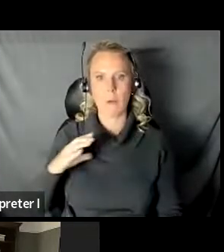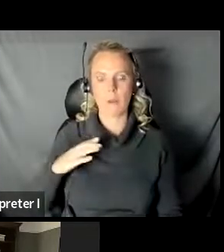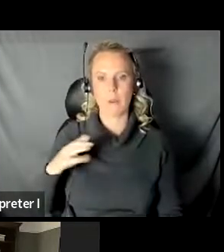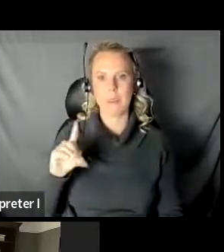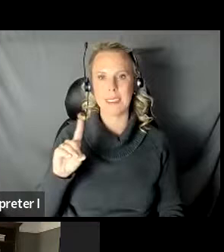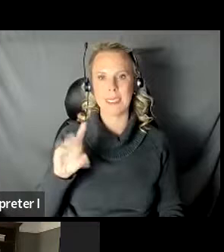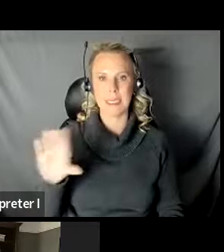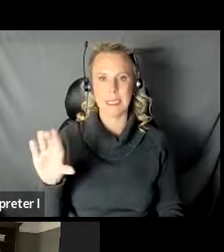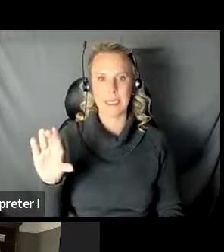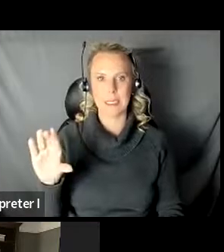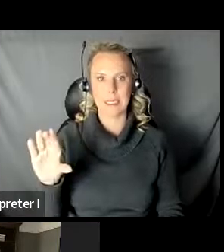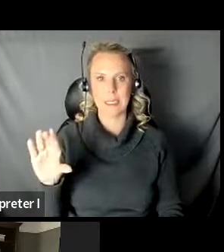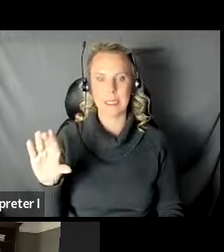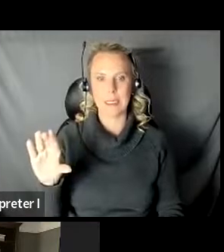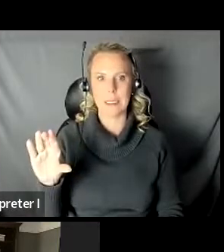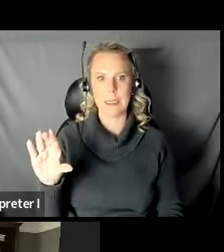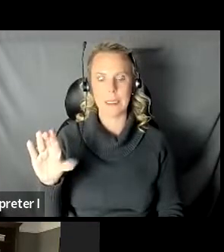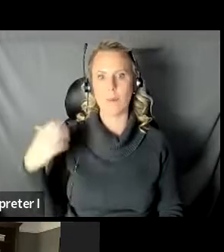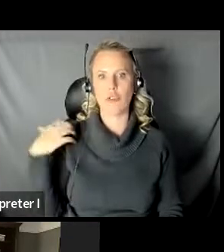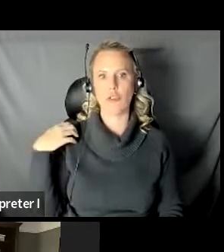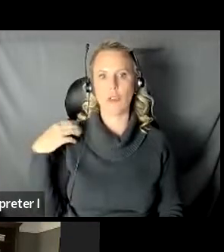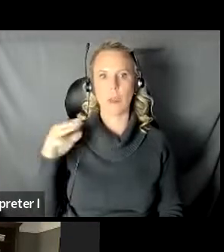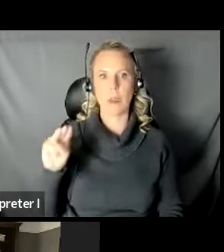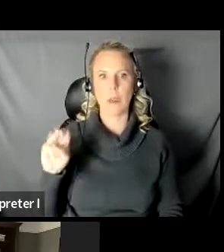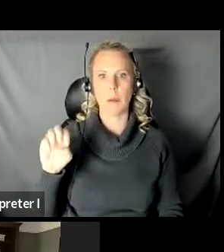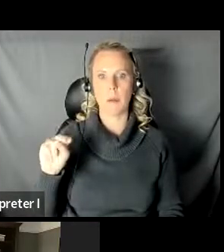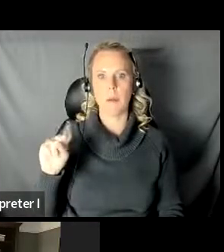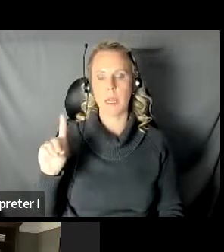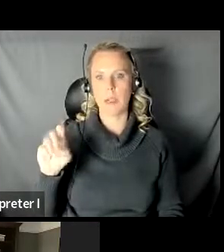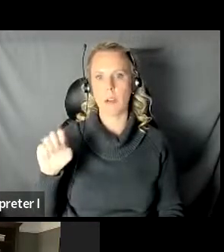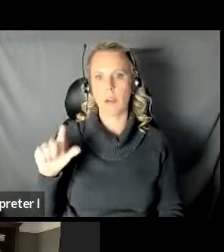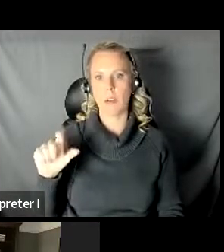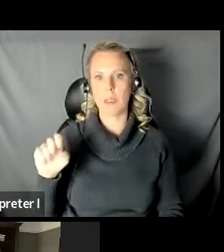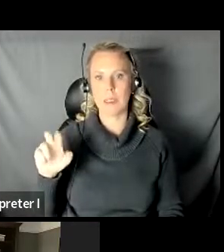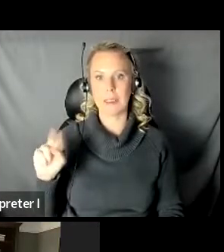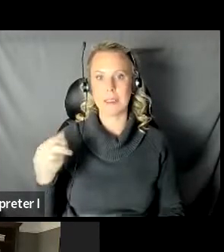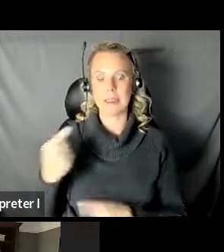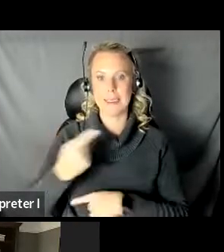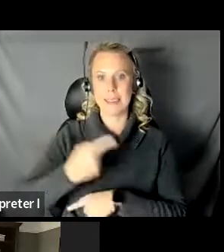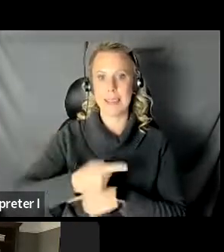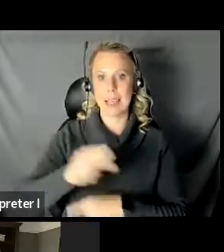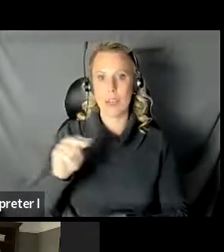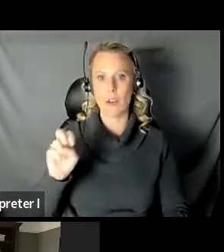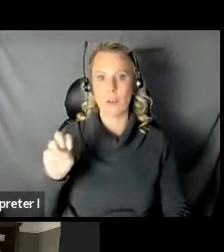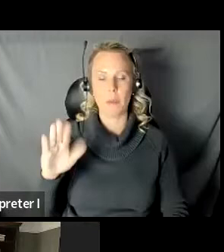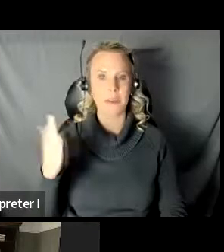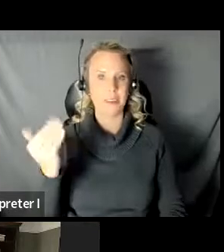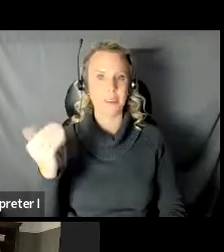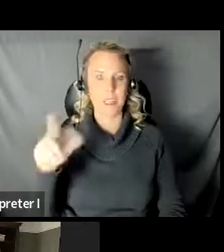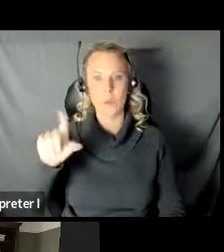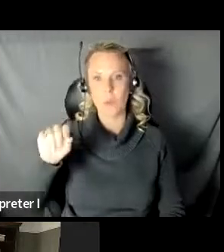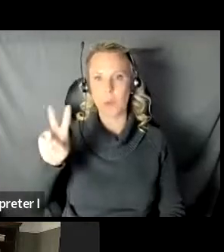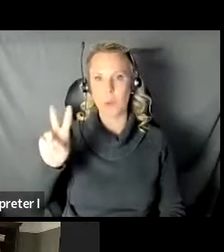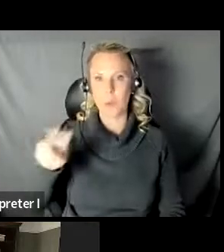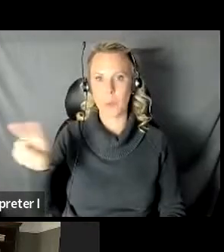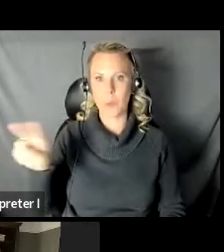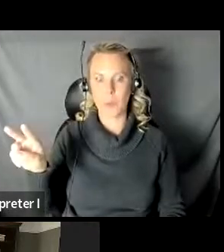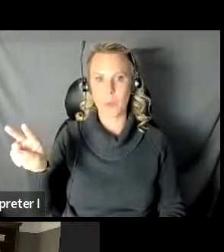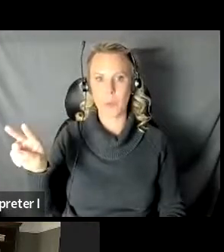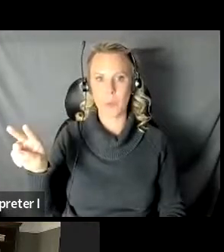Columbia. I'm Phil Mendelson, Chairman of the Council. Today is November 15th,